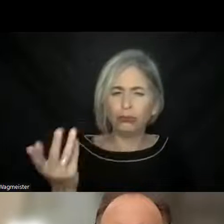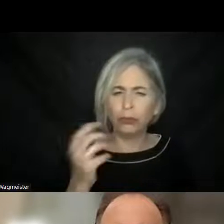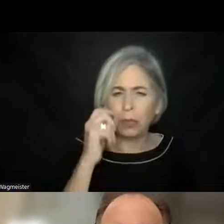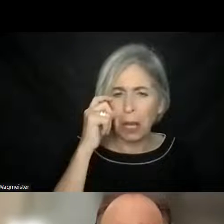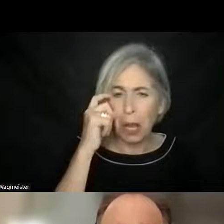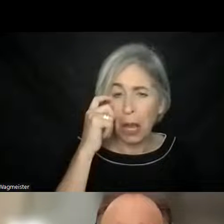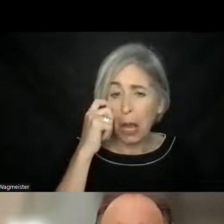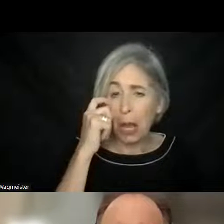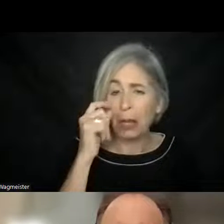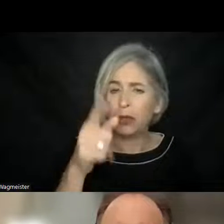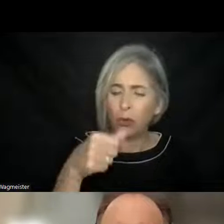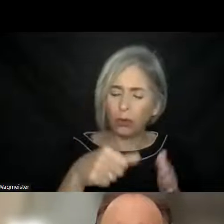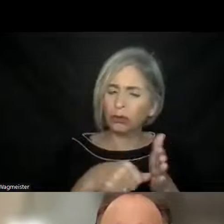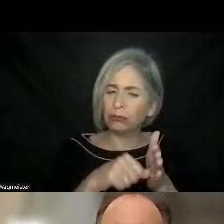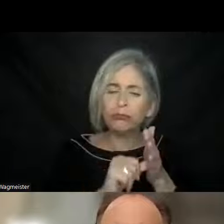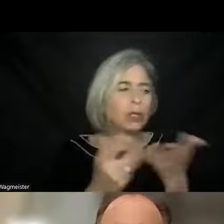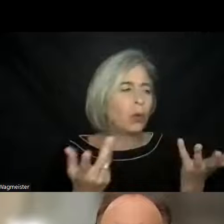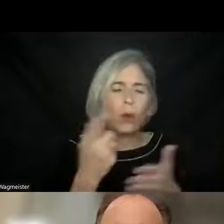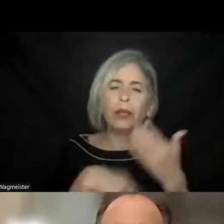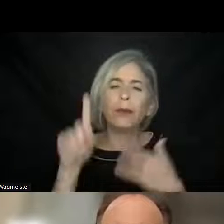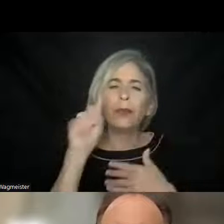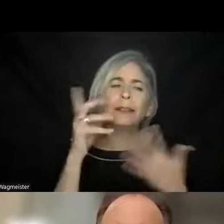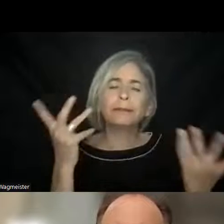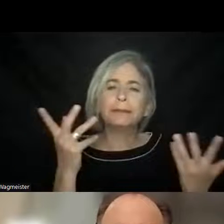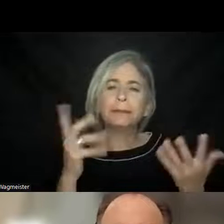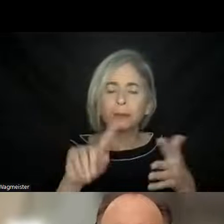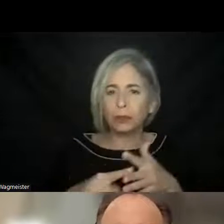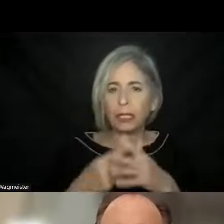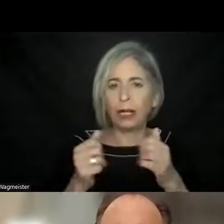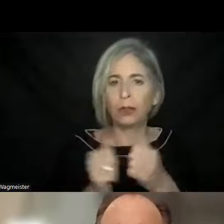your impression if we start with